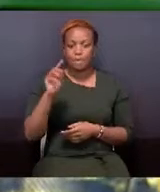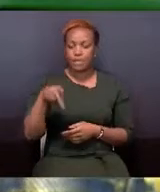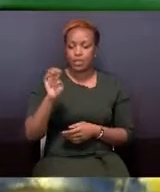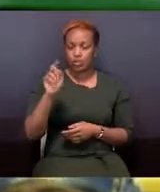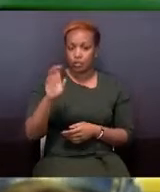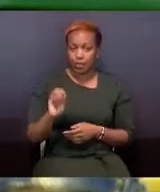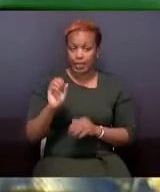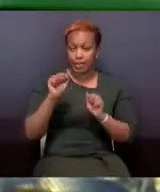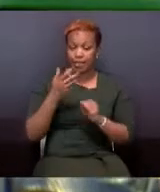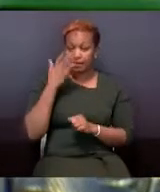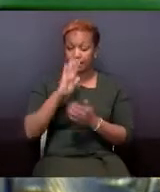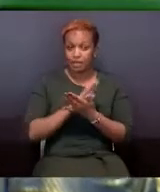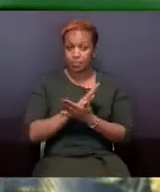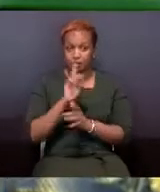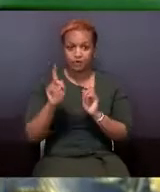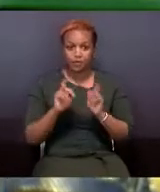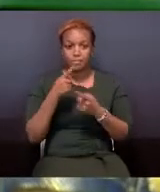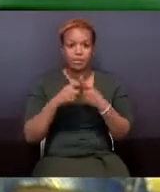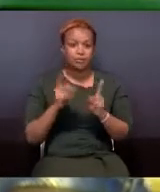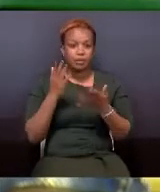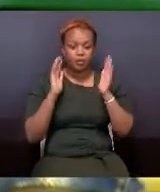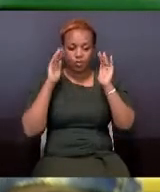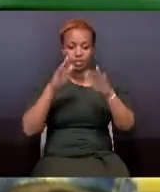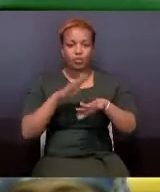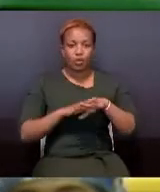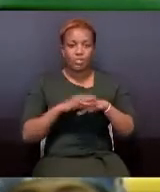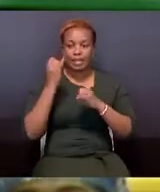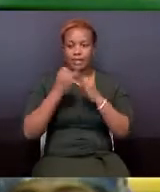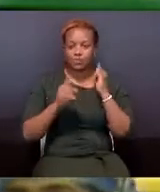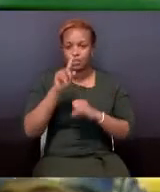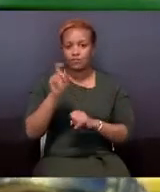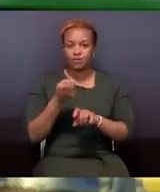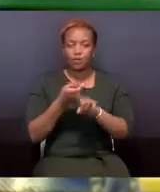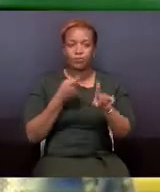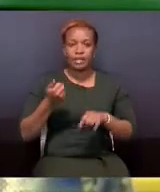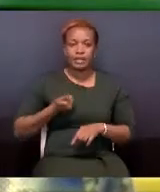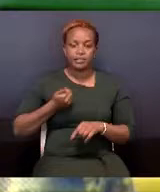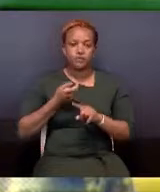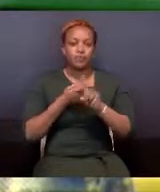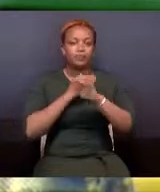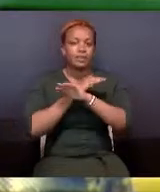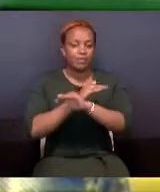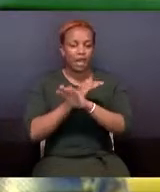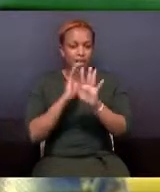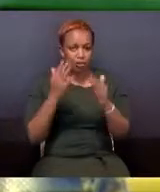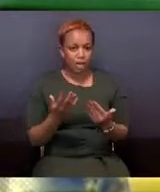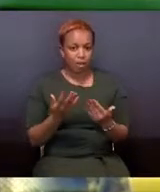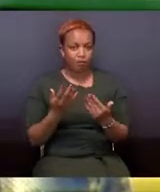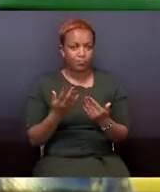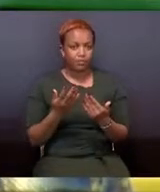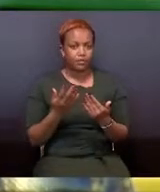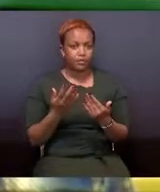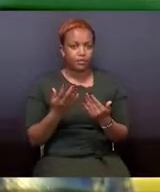now is we can look at the one that came last from the lady from Zambia, and we can look at how we can foster